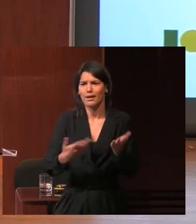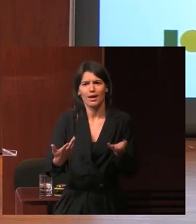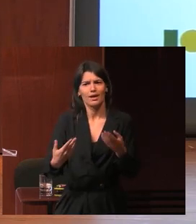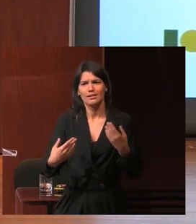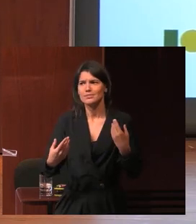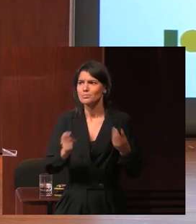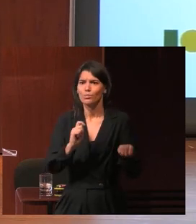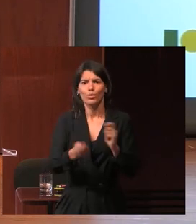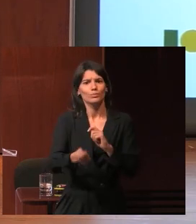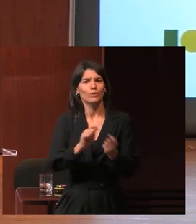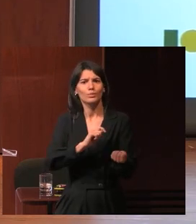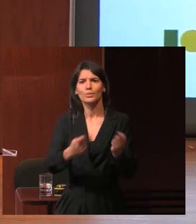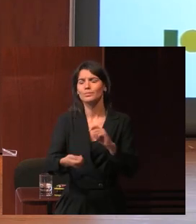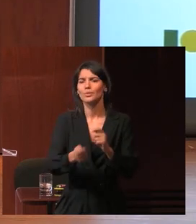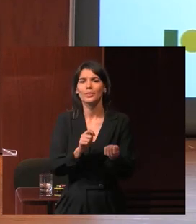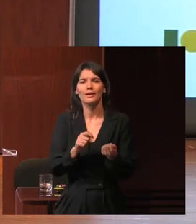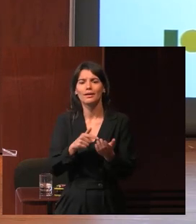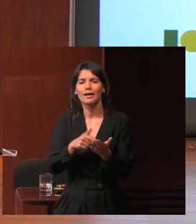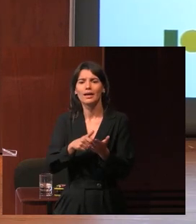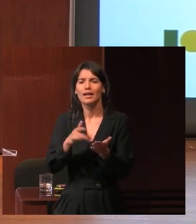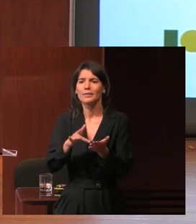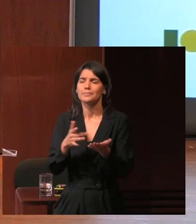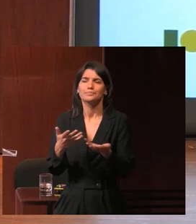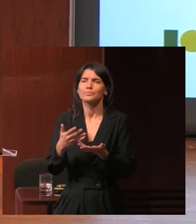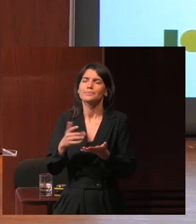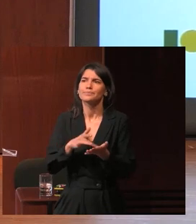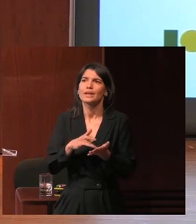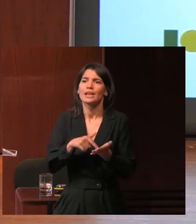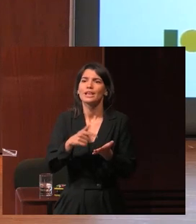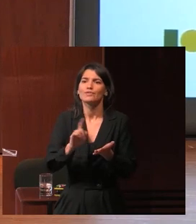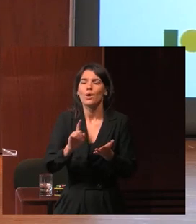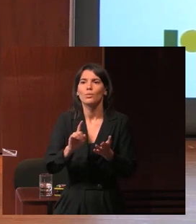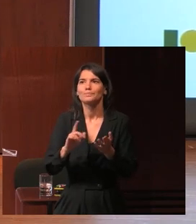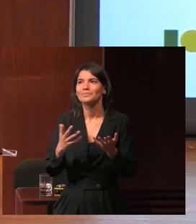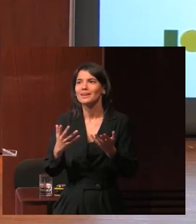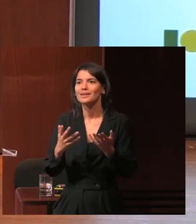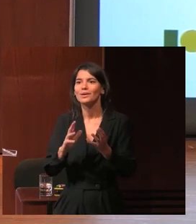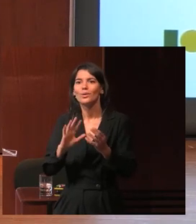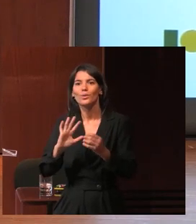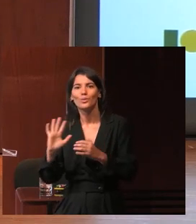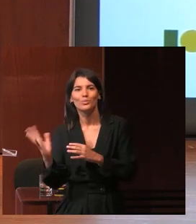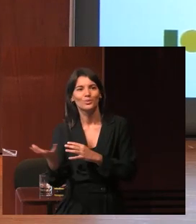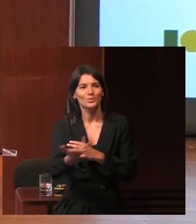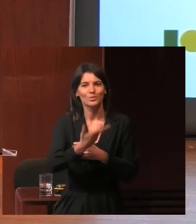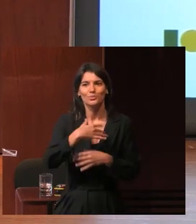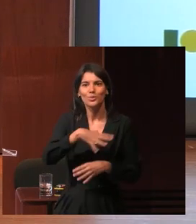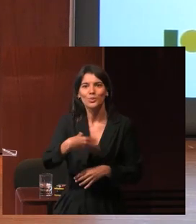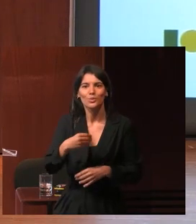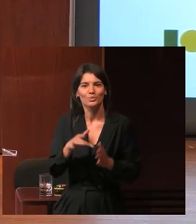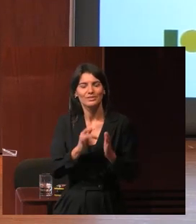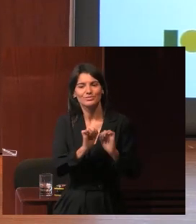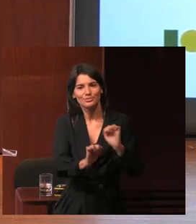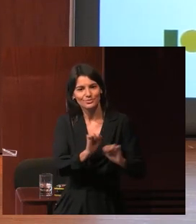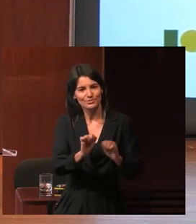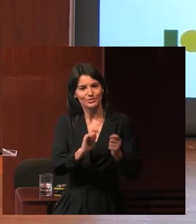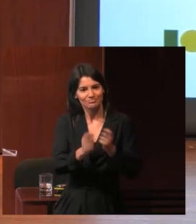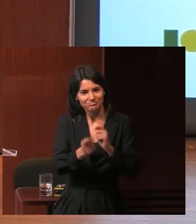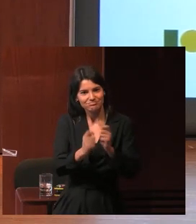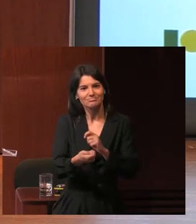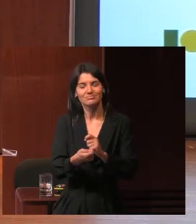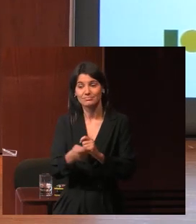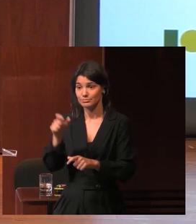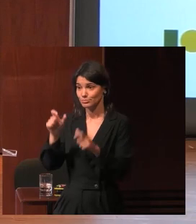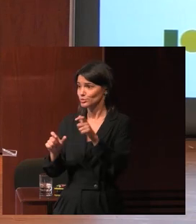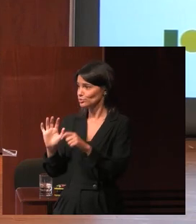is dynamic, but the book world is dynamic. And people who are surrounding us, they are dynamic. And we have to